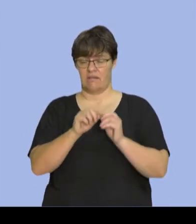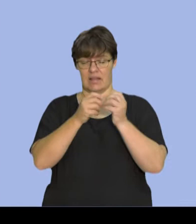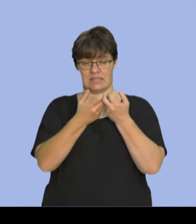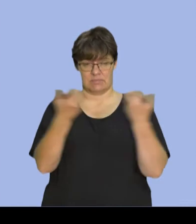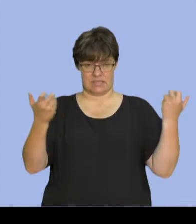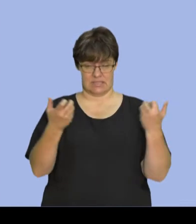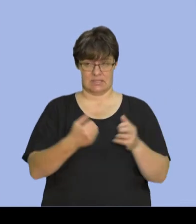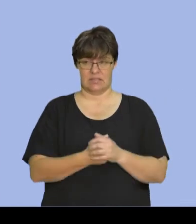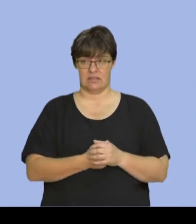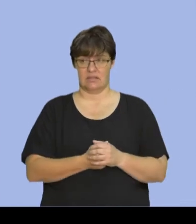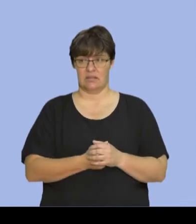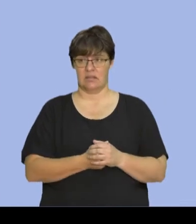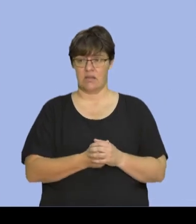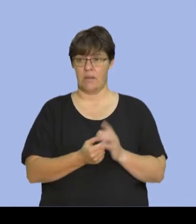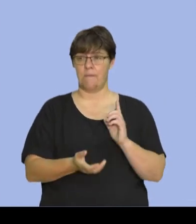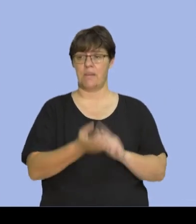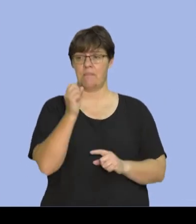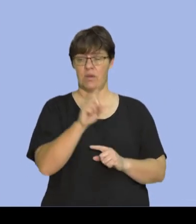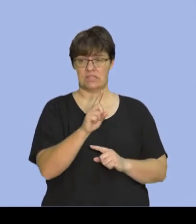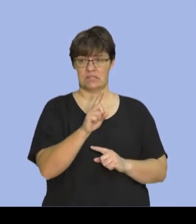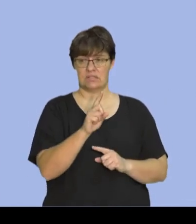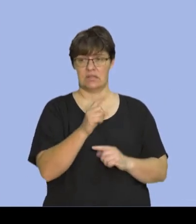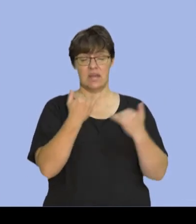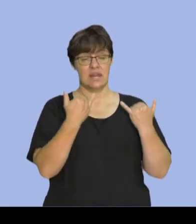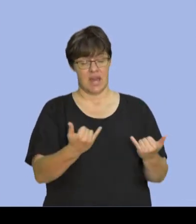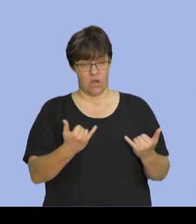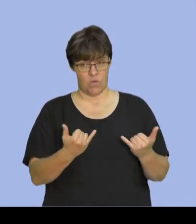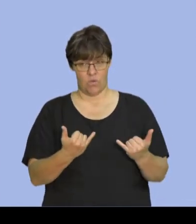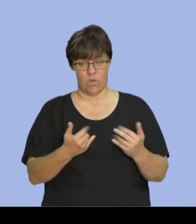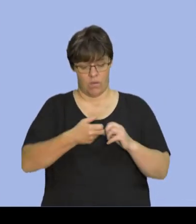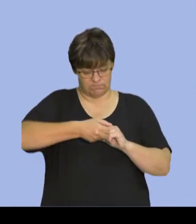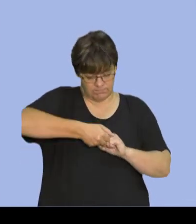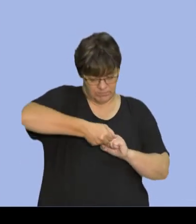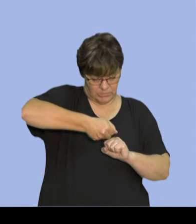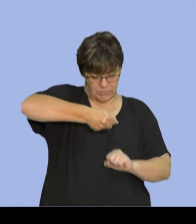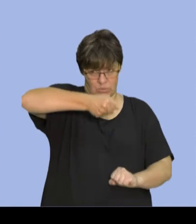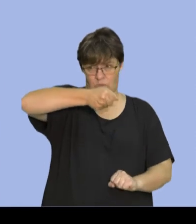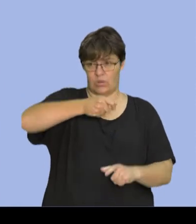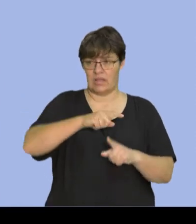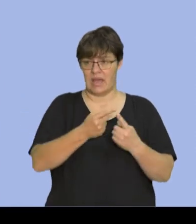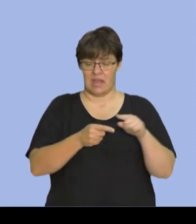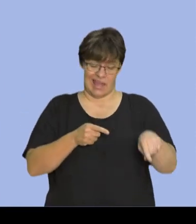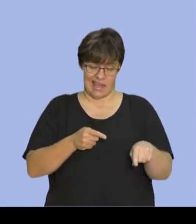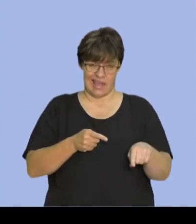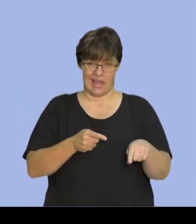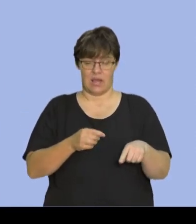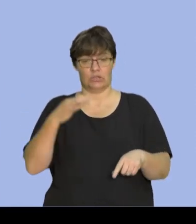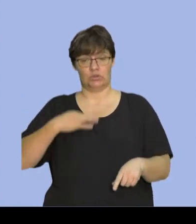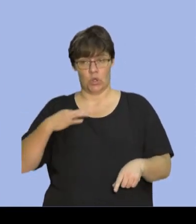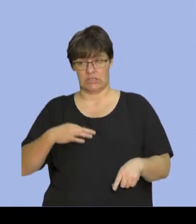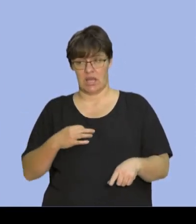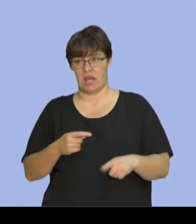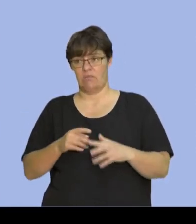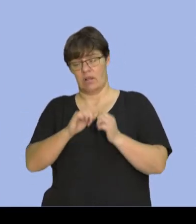up, and you'll find that the chromatid now is being pulled to one end and its daughter